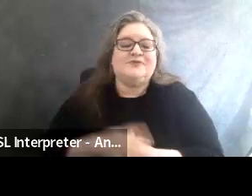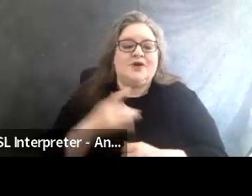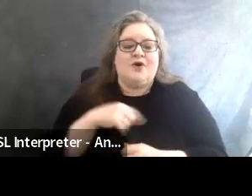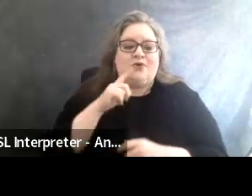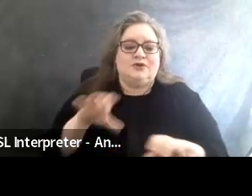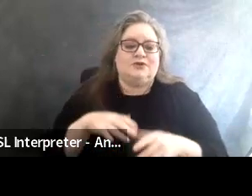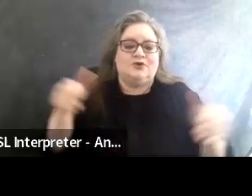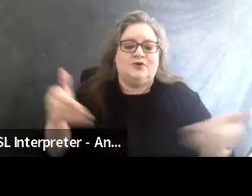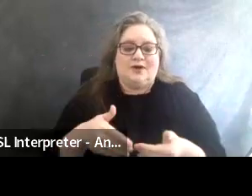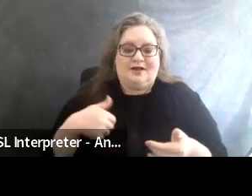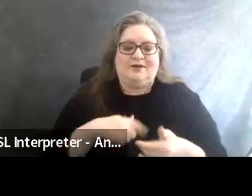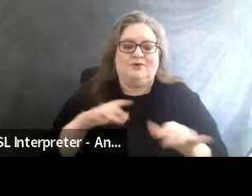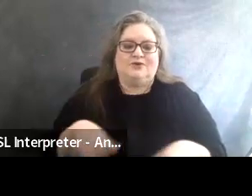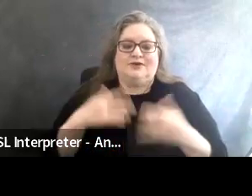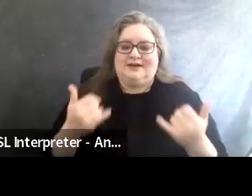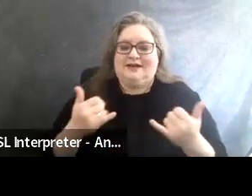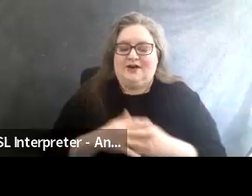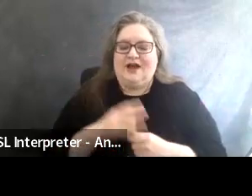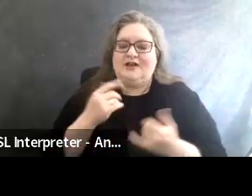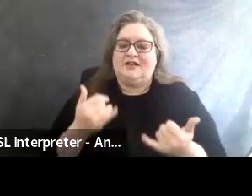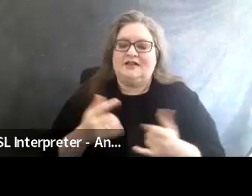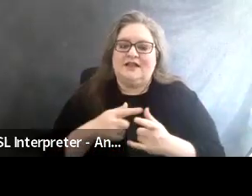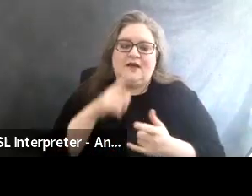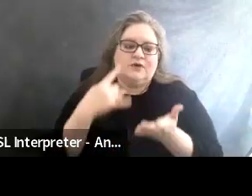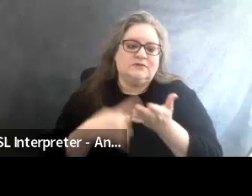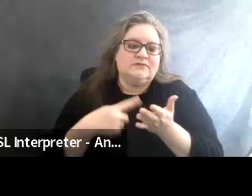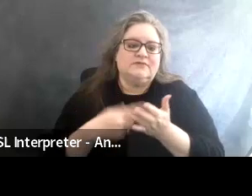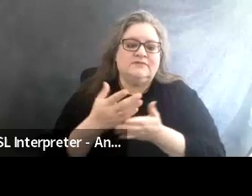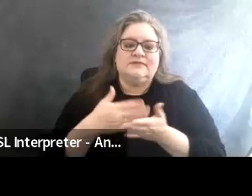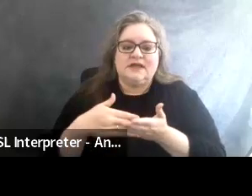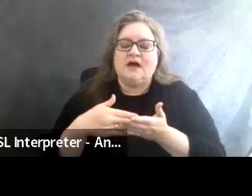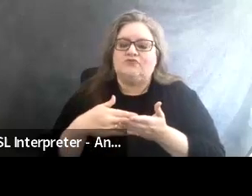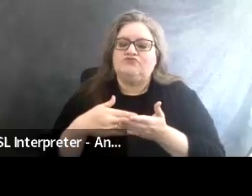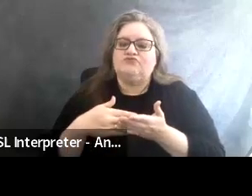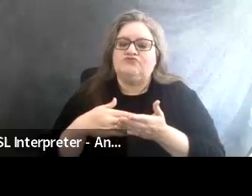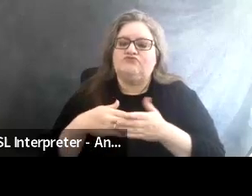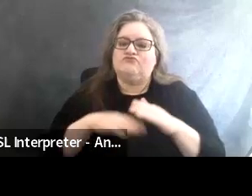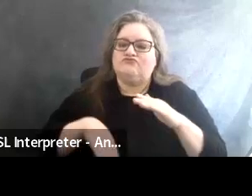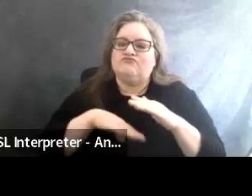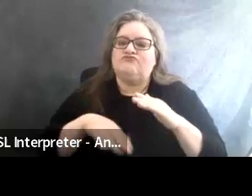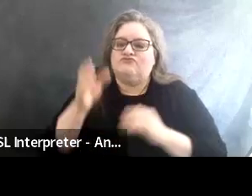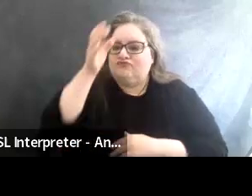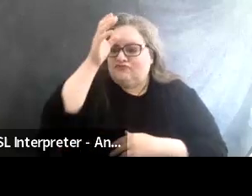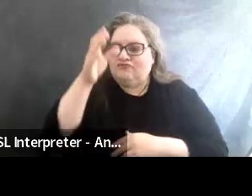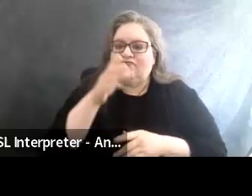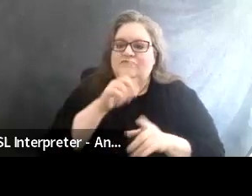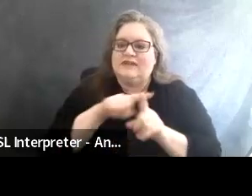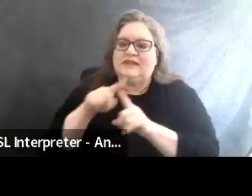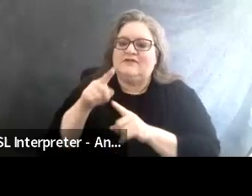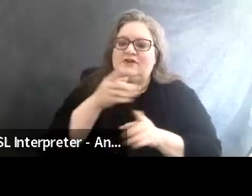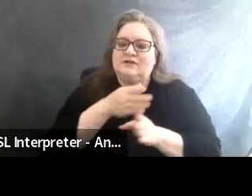welcome, which we're in the middle of today. And then we're going to talk through some just pretty fundamental concepts in several areas